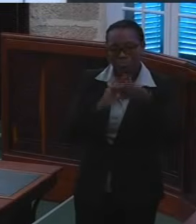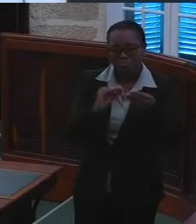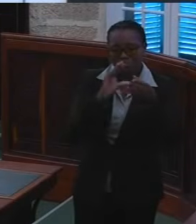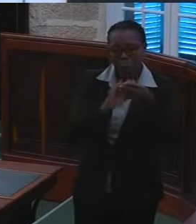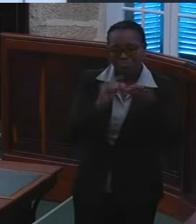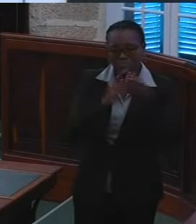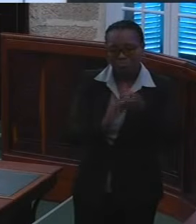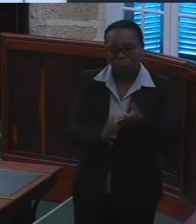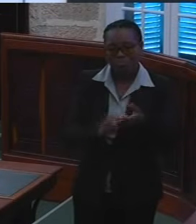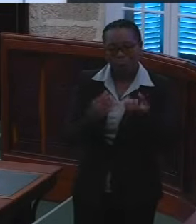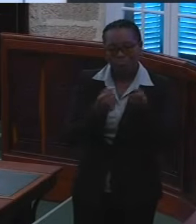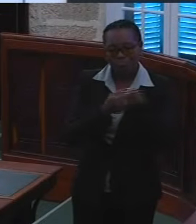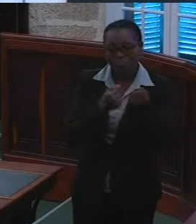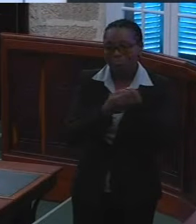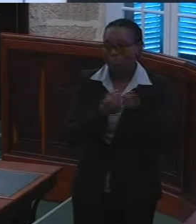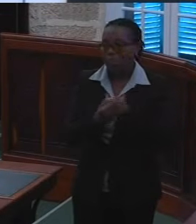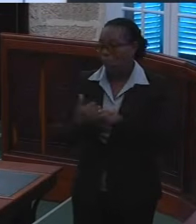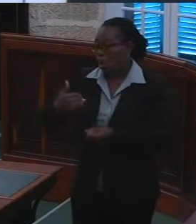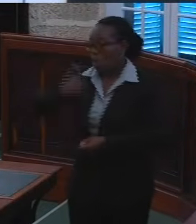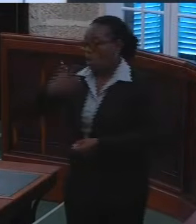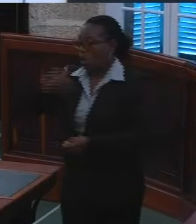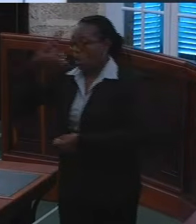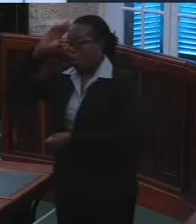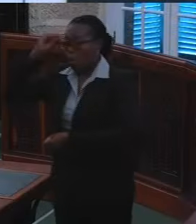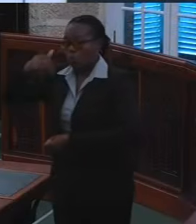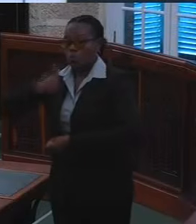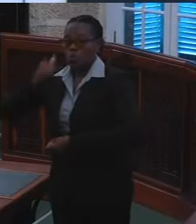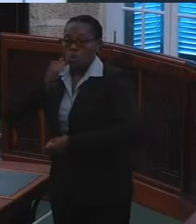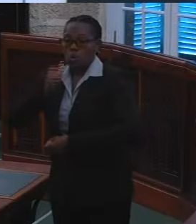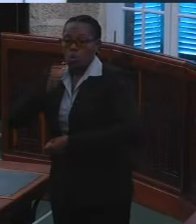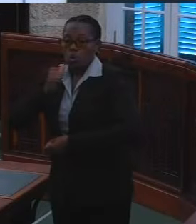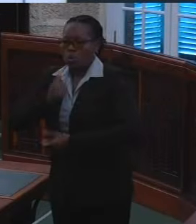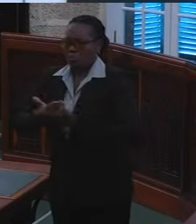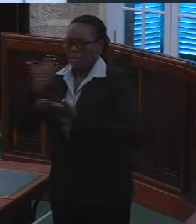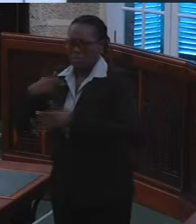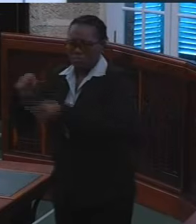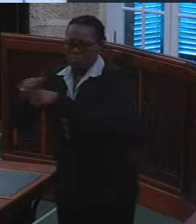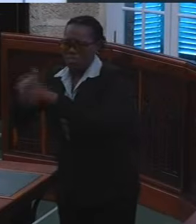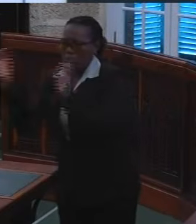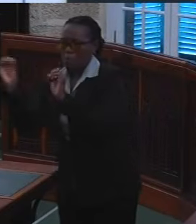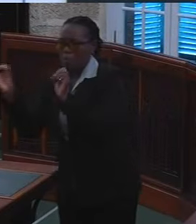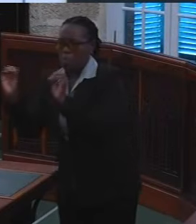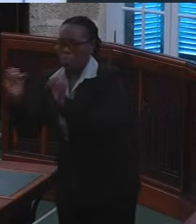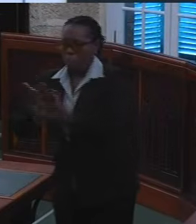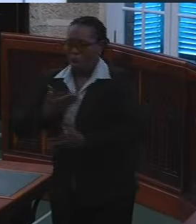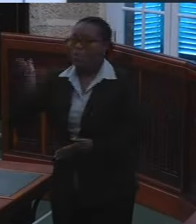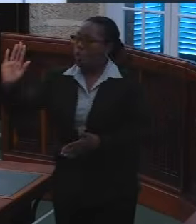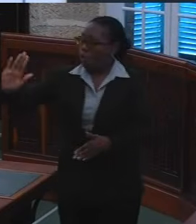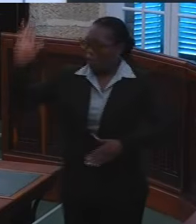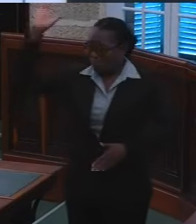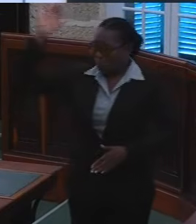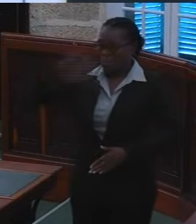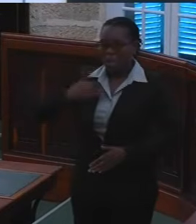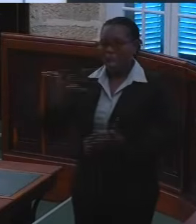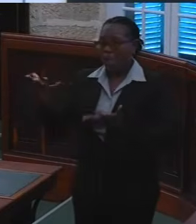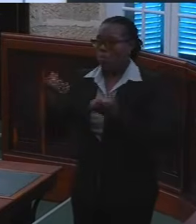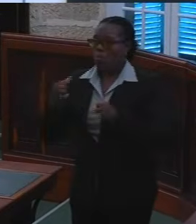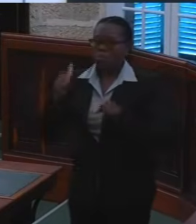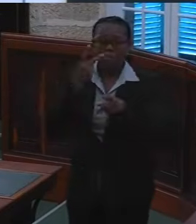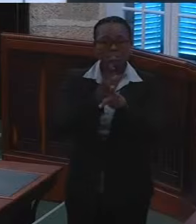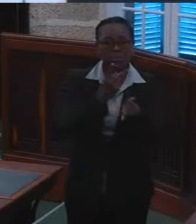who stepped forward, sir, without training. Most of them have training now, to offer themselves to care for older persons. It is not